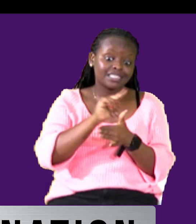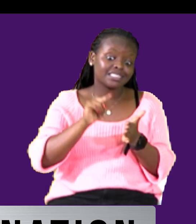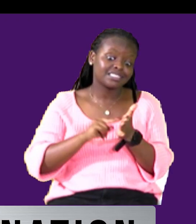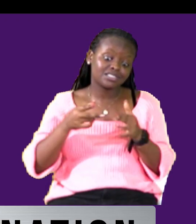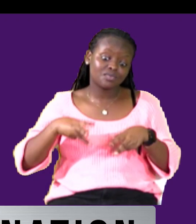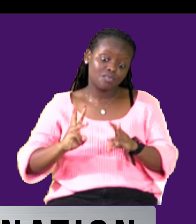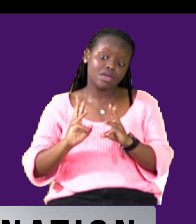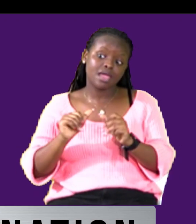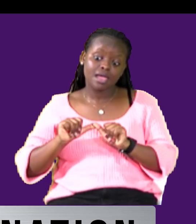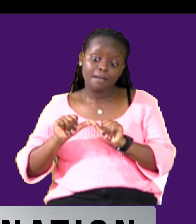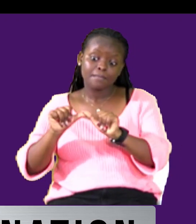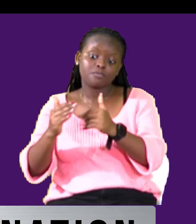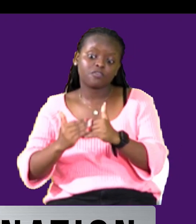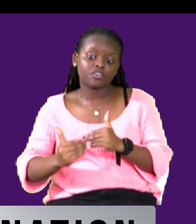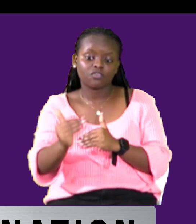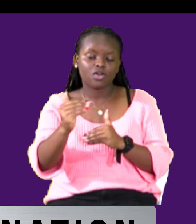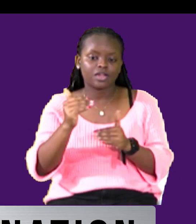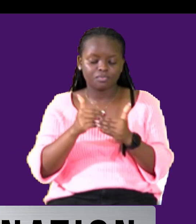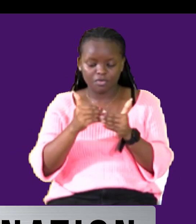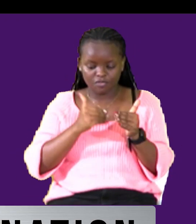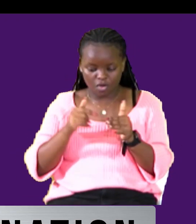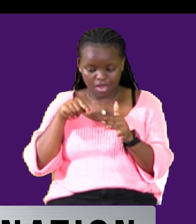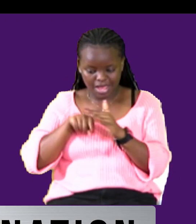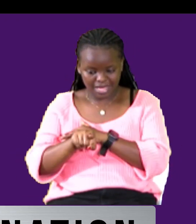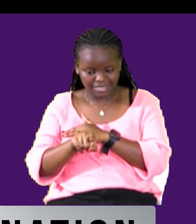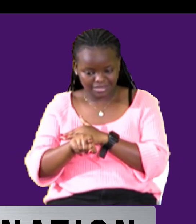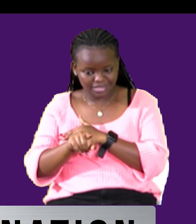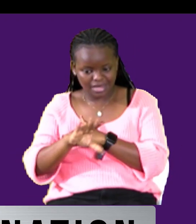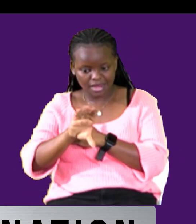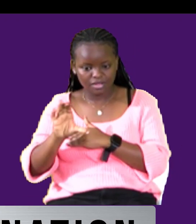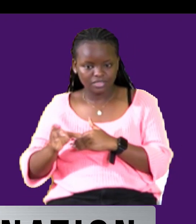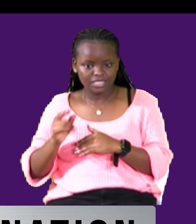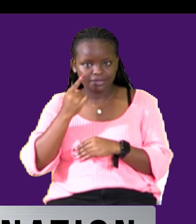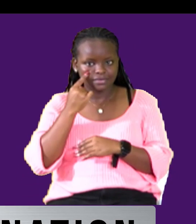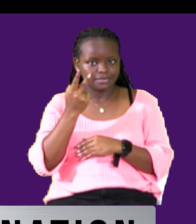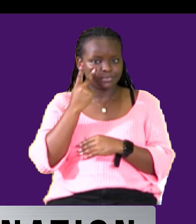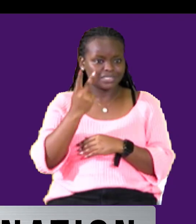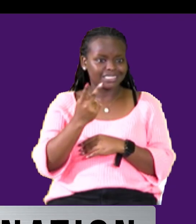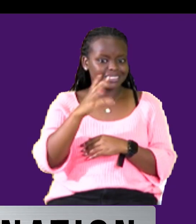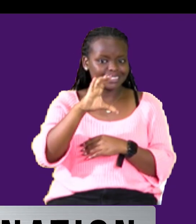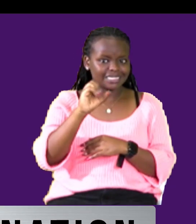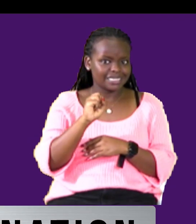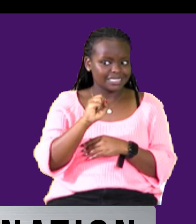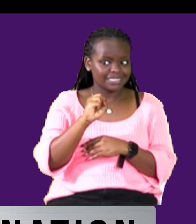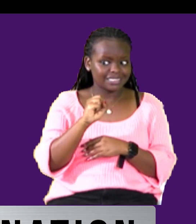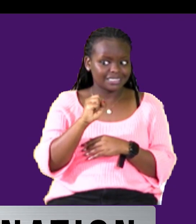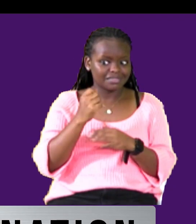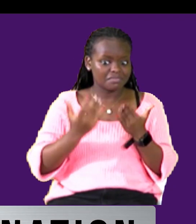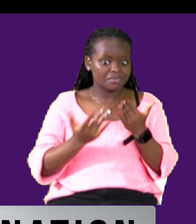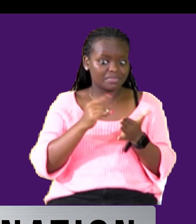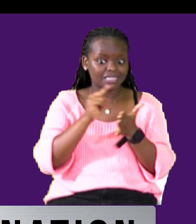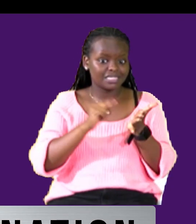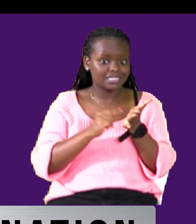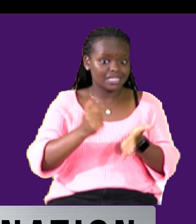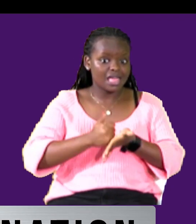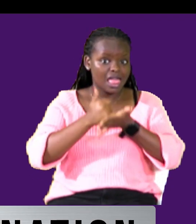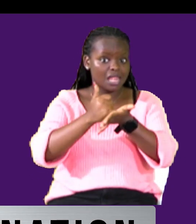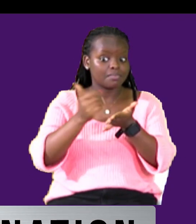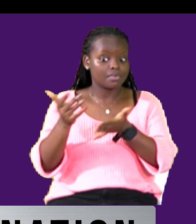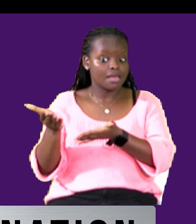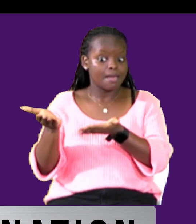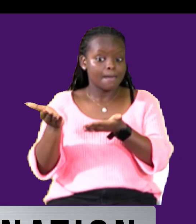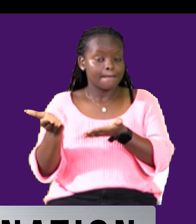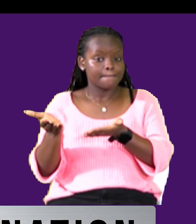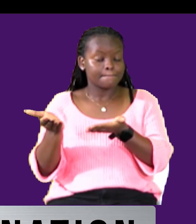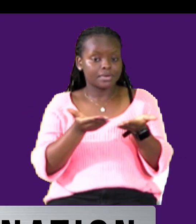forward. Before he comes into a county, we see cabinet secretaries. Maybe this can help to bring back the trust. Yeah, we are talking about